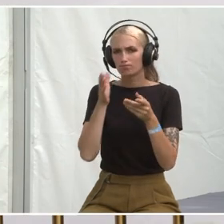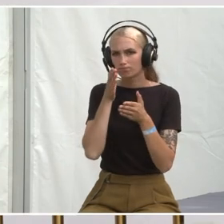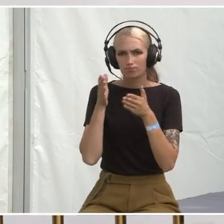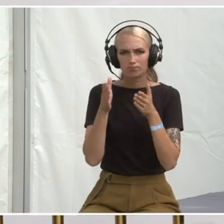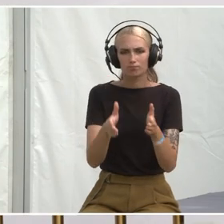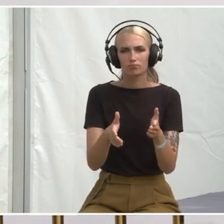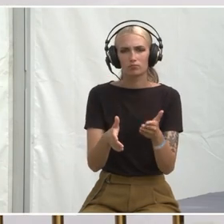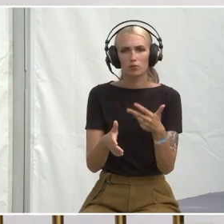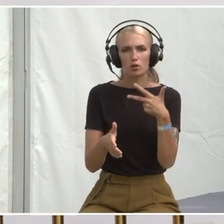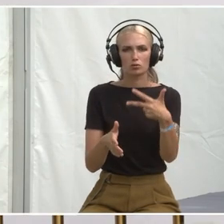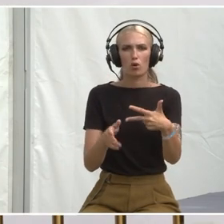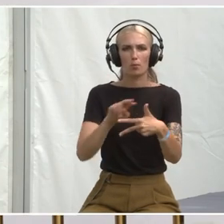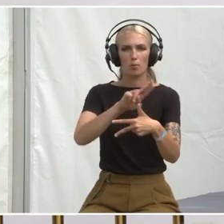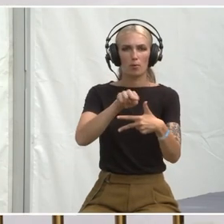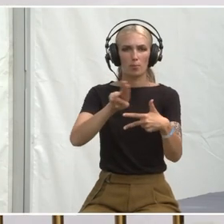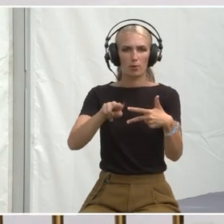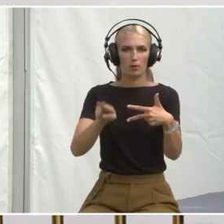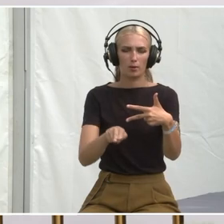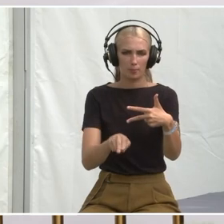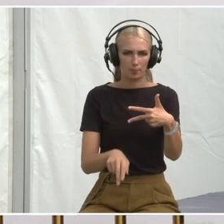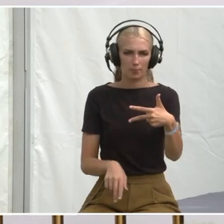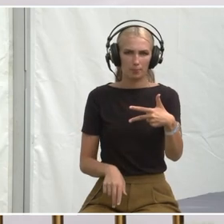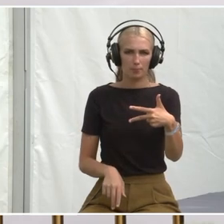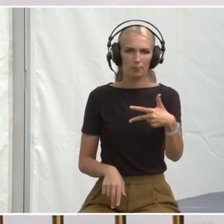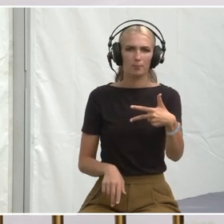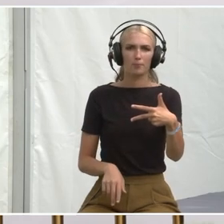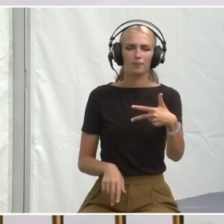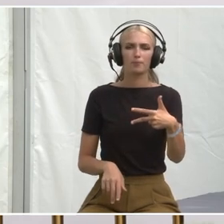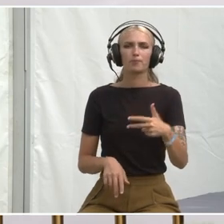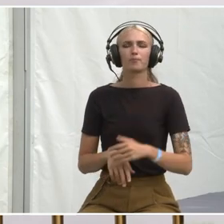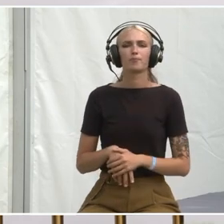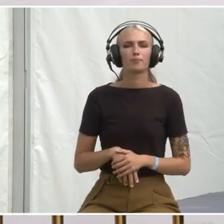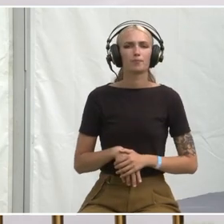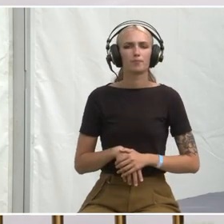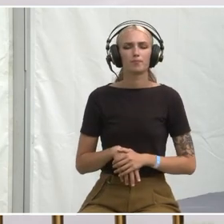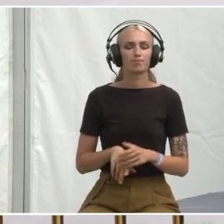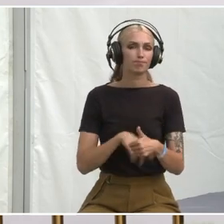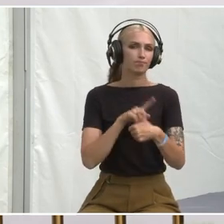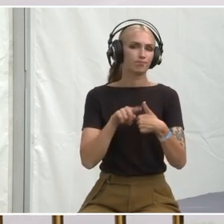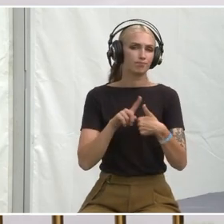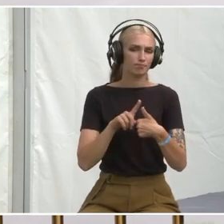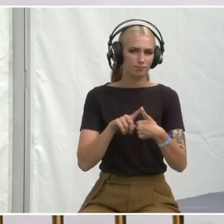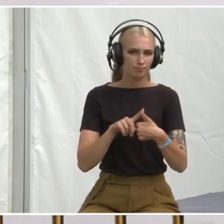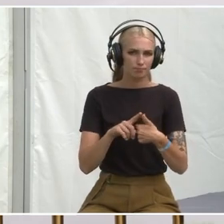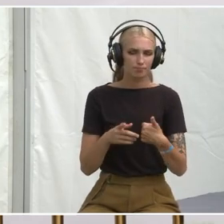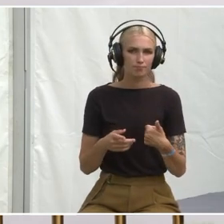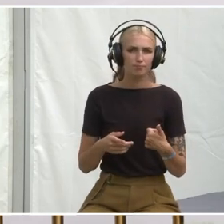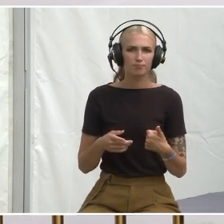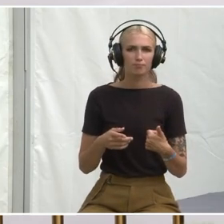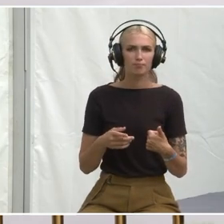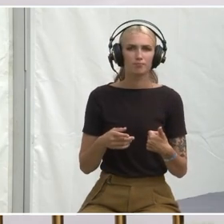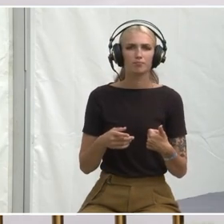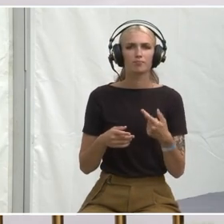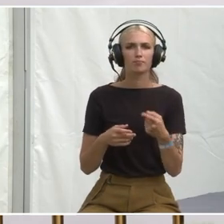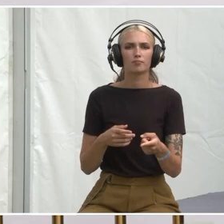main issues to put eye on. And the first is the